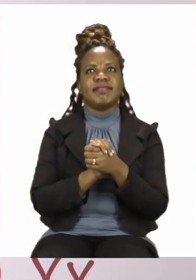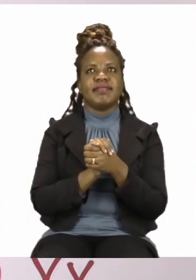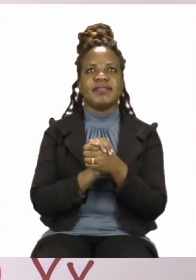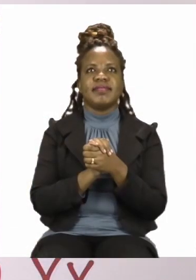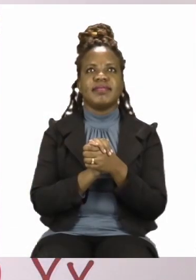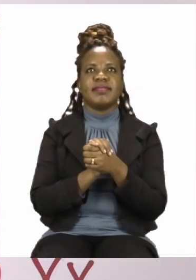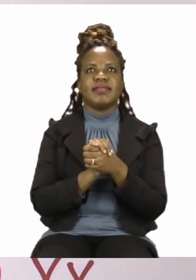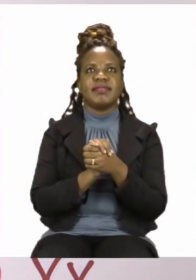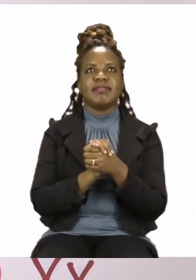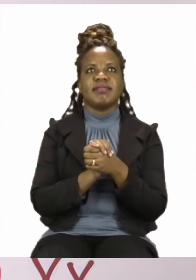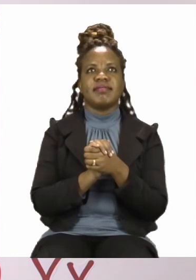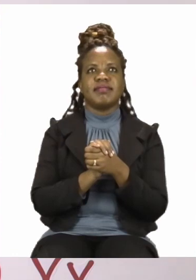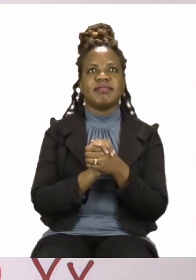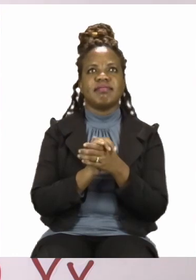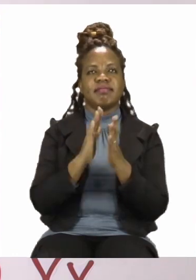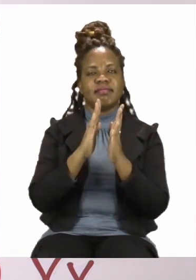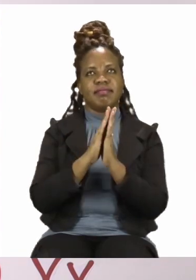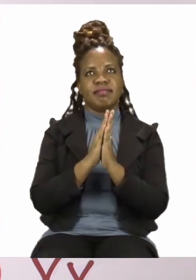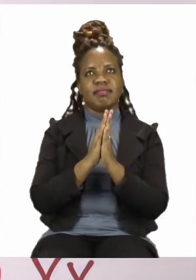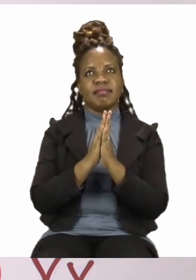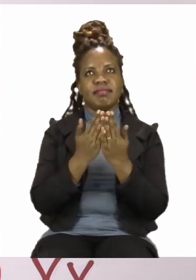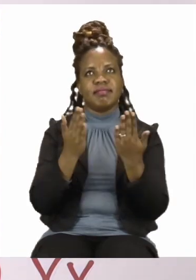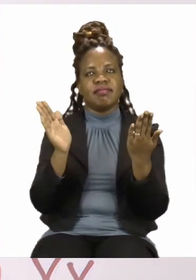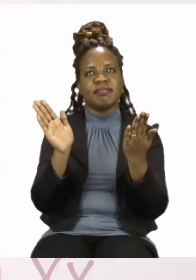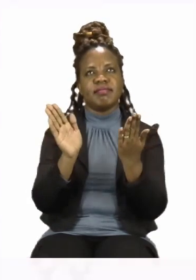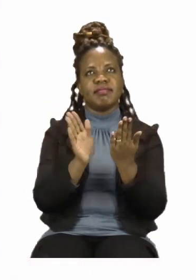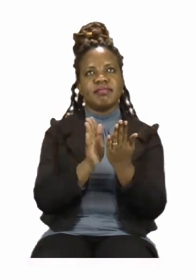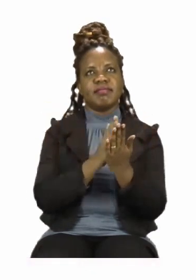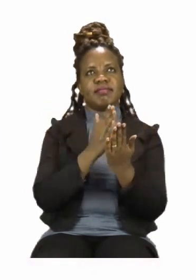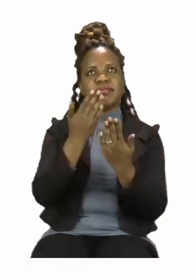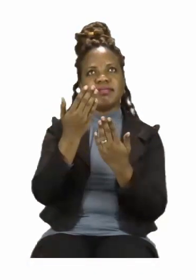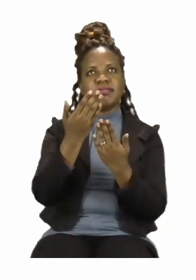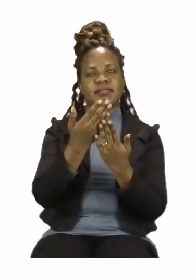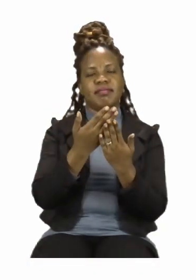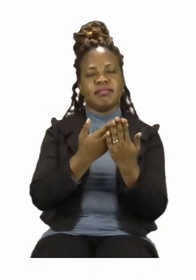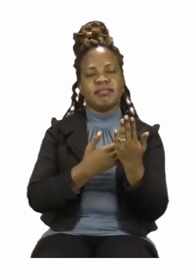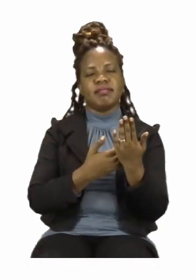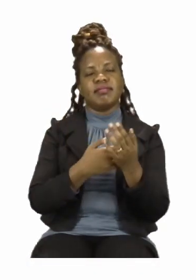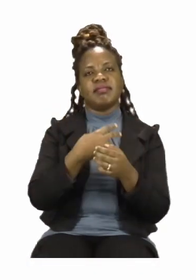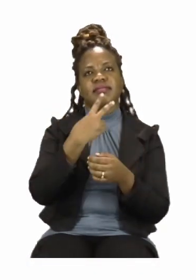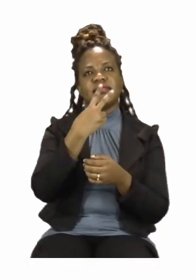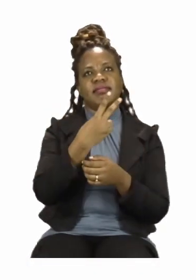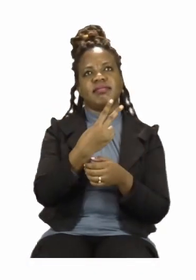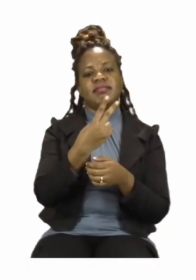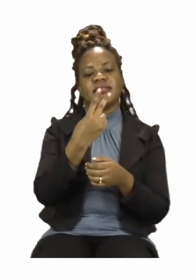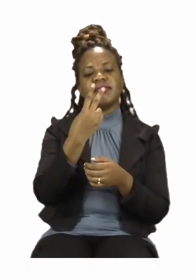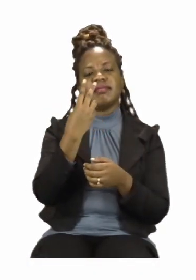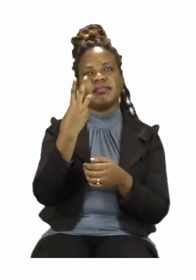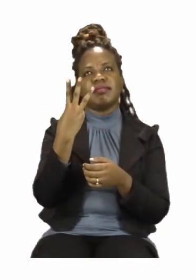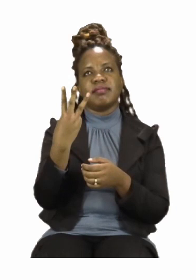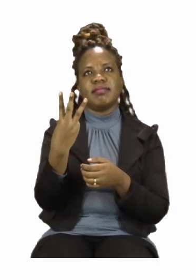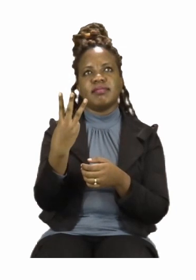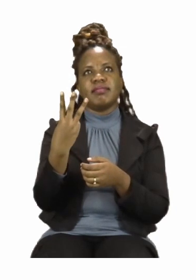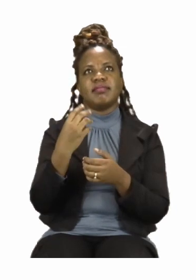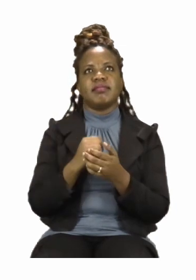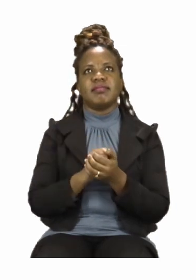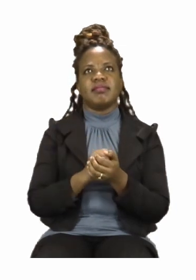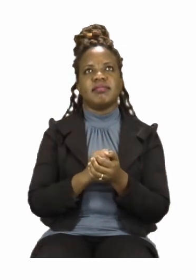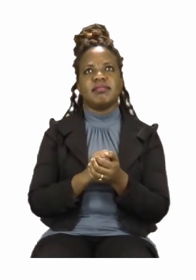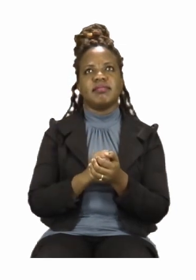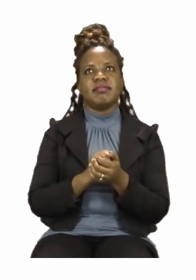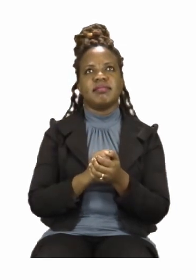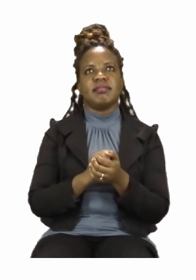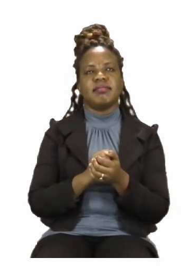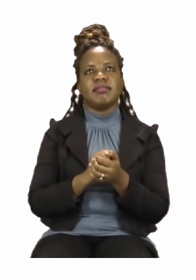Now we are going to go to page 23 to start our lesson. On page 23, we are going to be